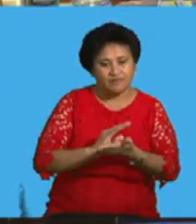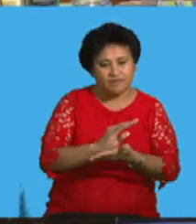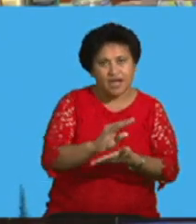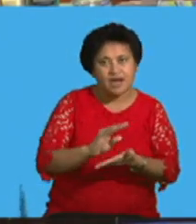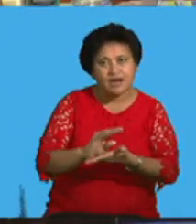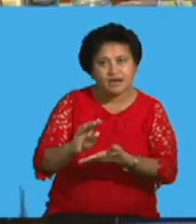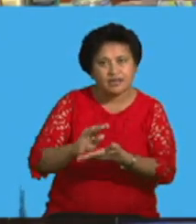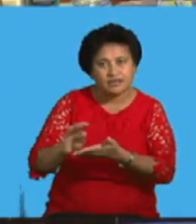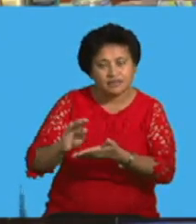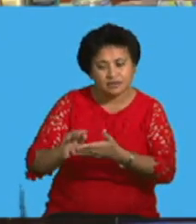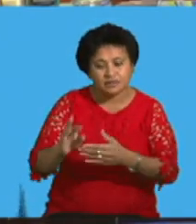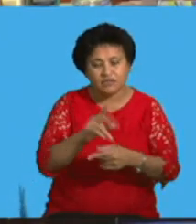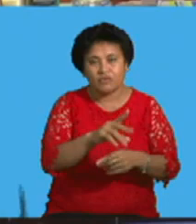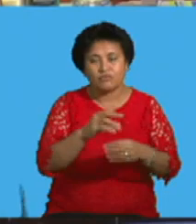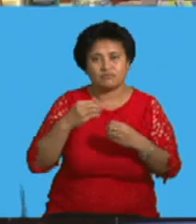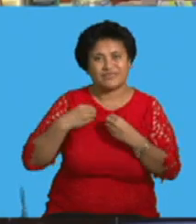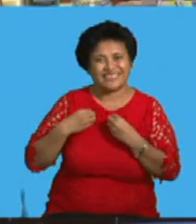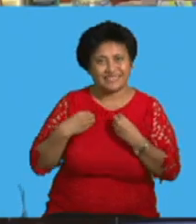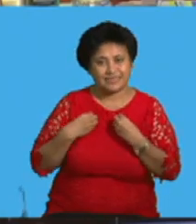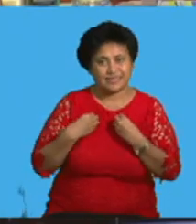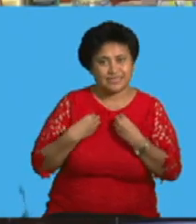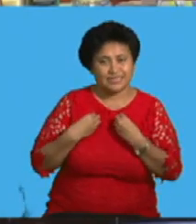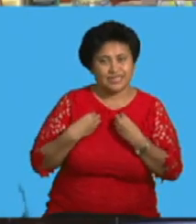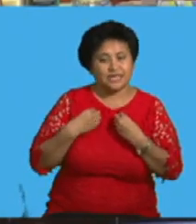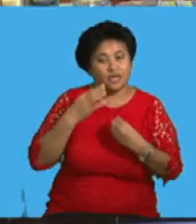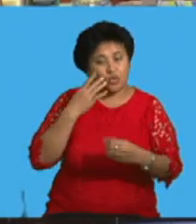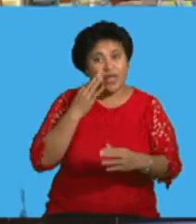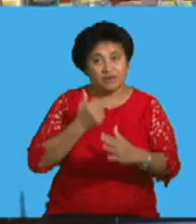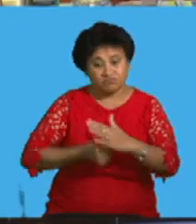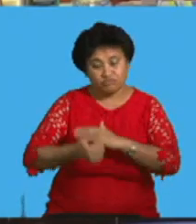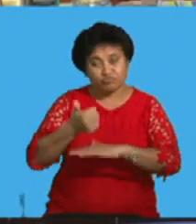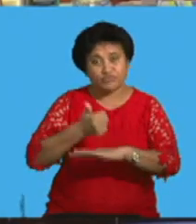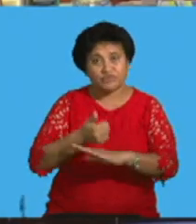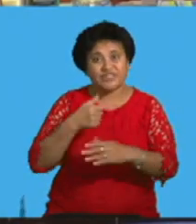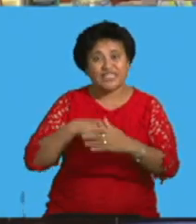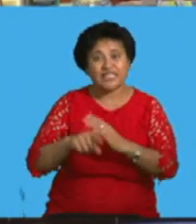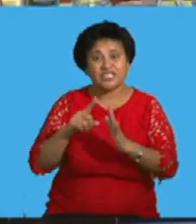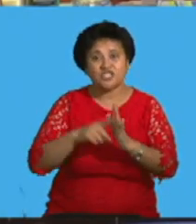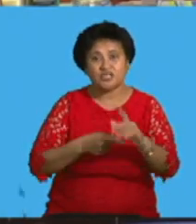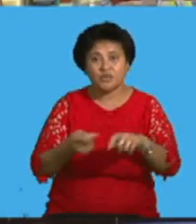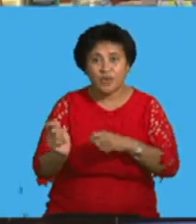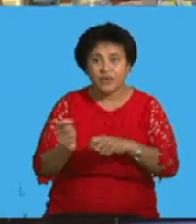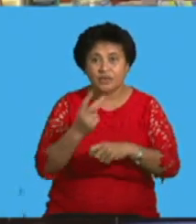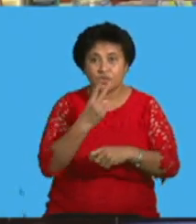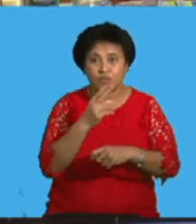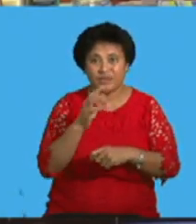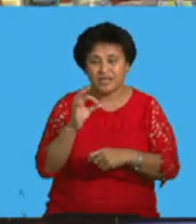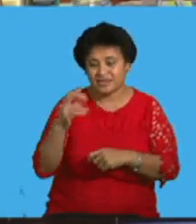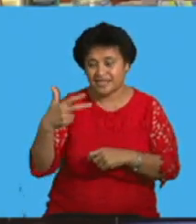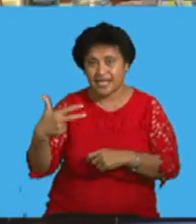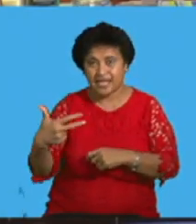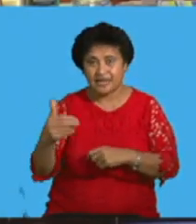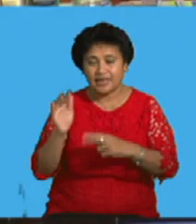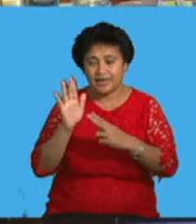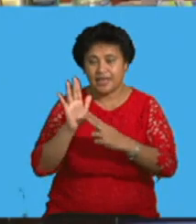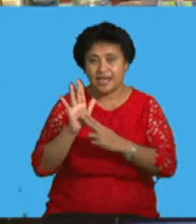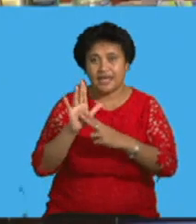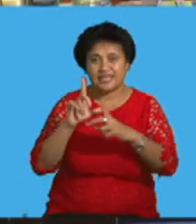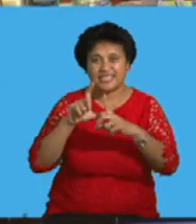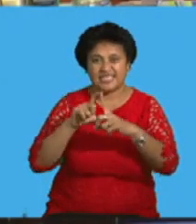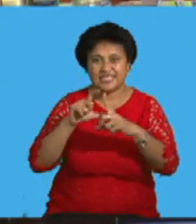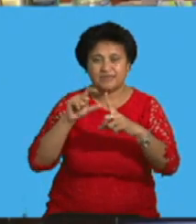by businesses. Since its inception in January 2008, NDP has assisted